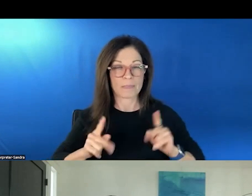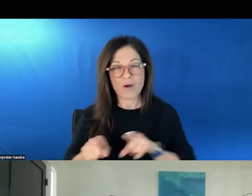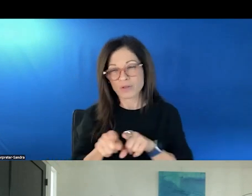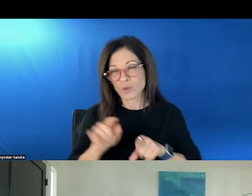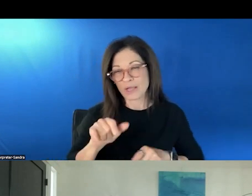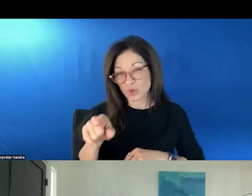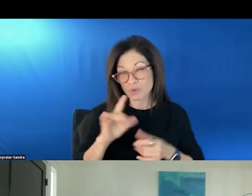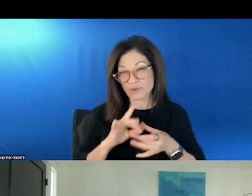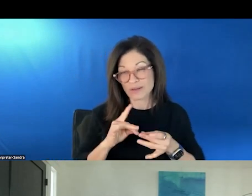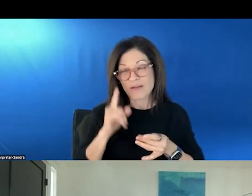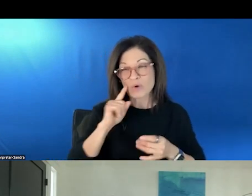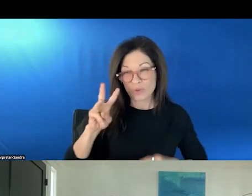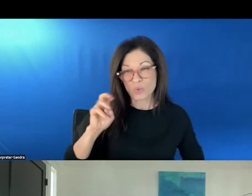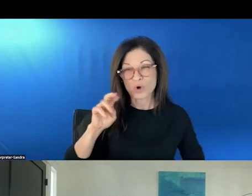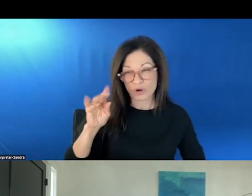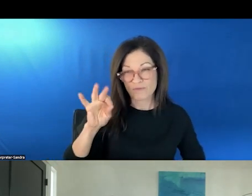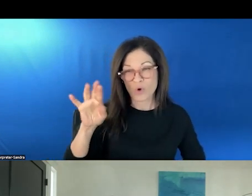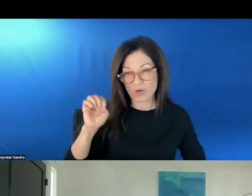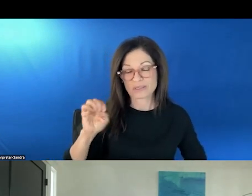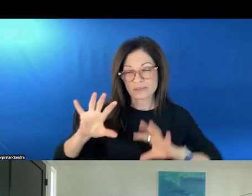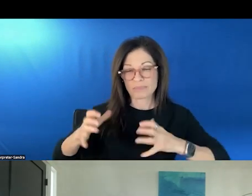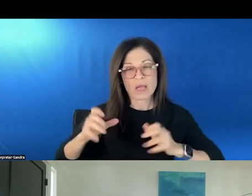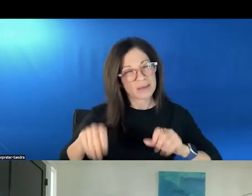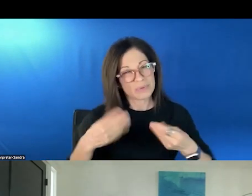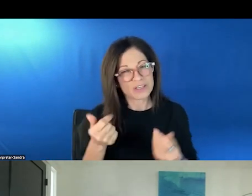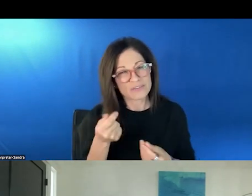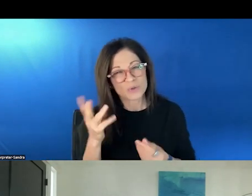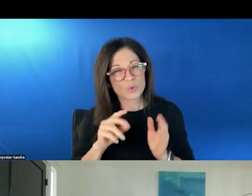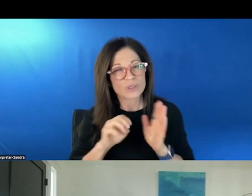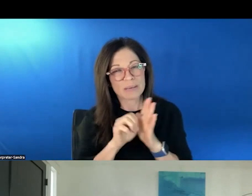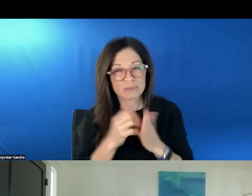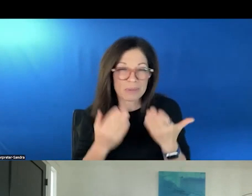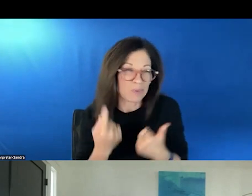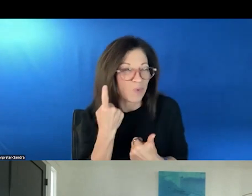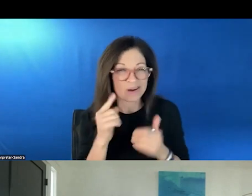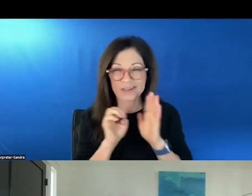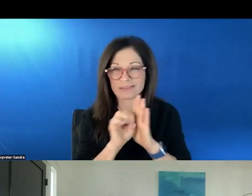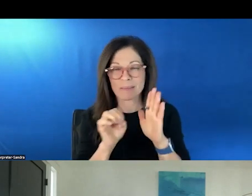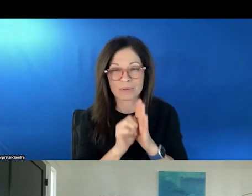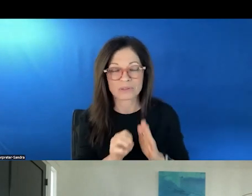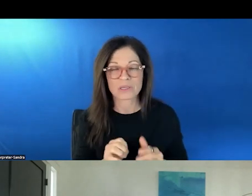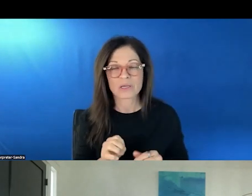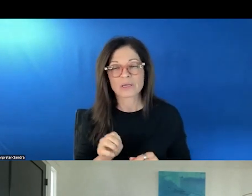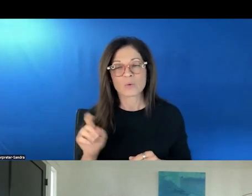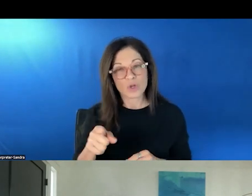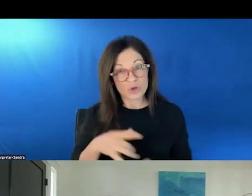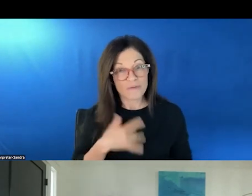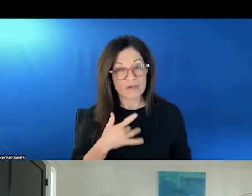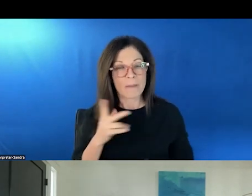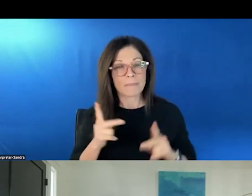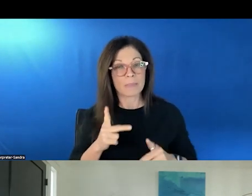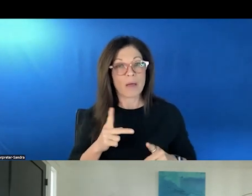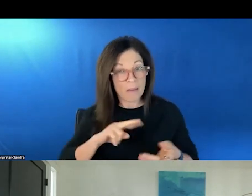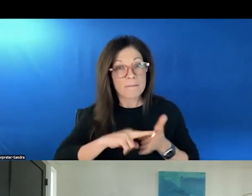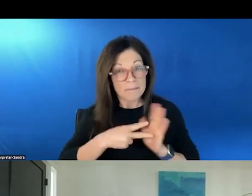mentioned, for the workforce. Can you give a couple of examples or one example where you felt people were